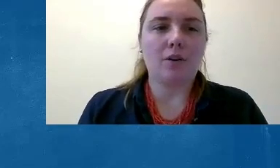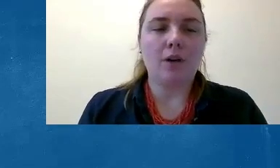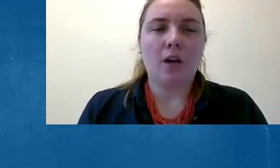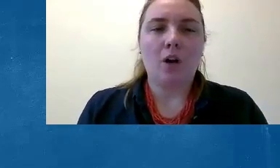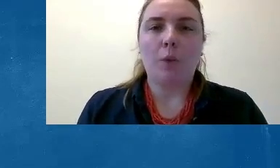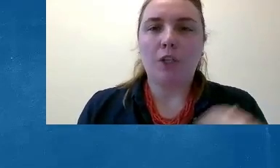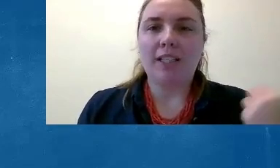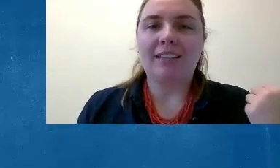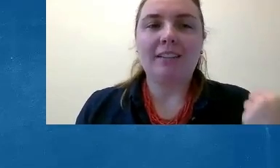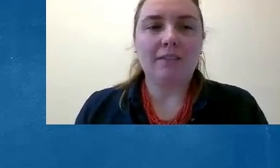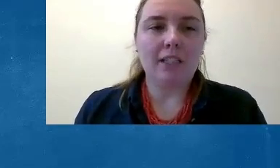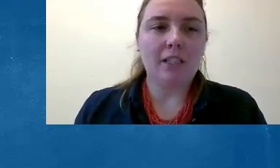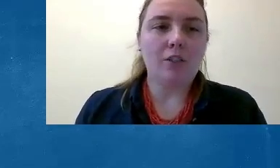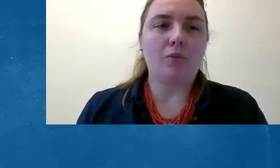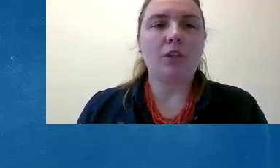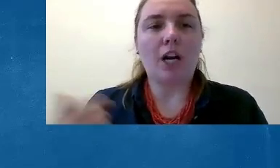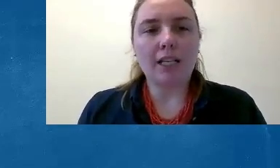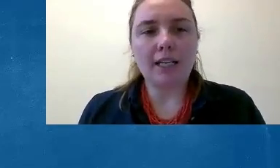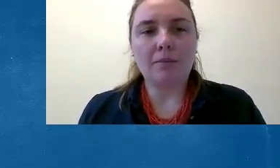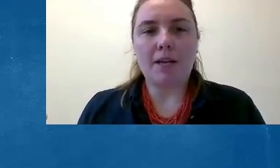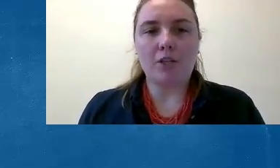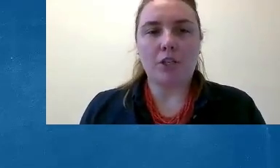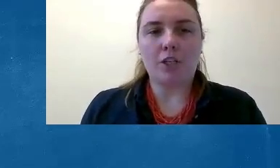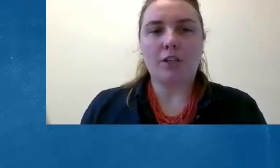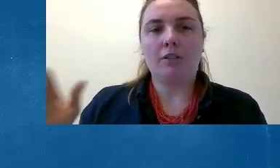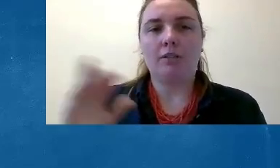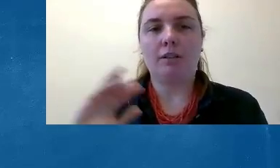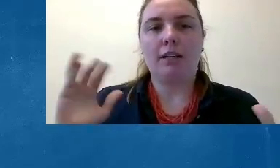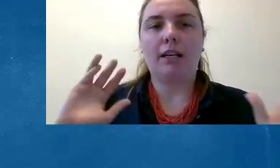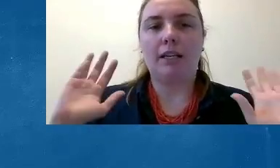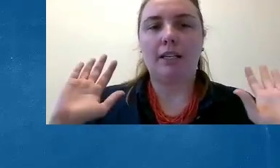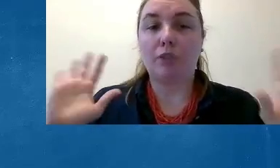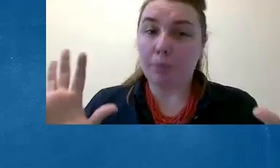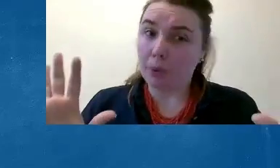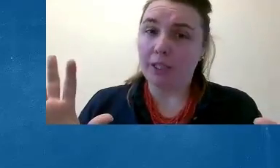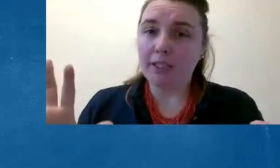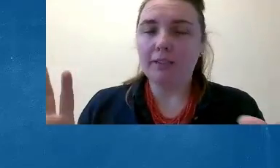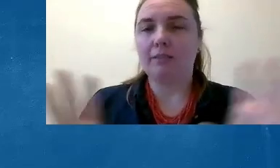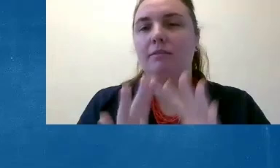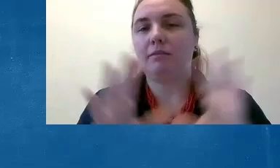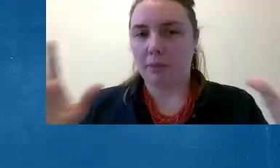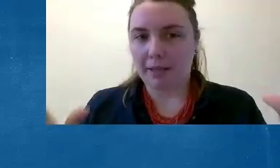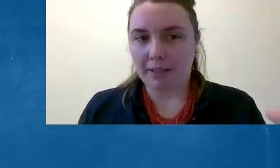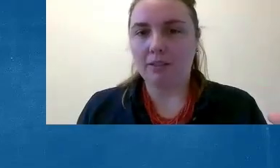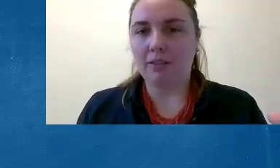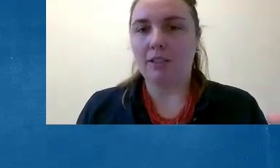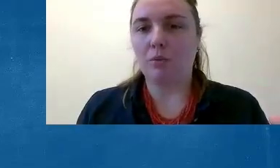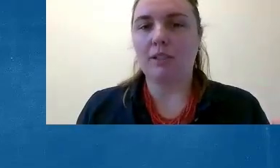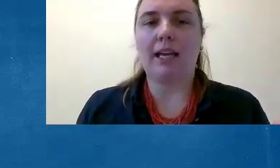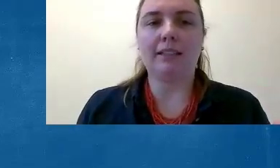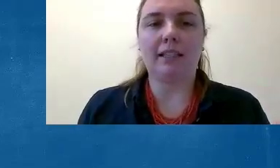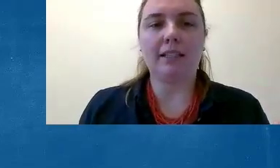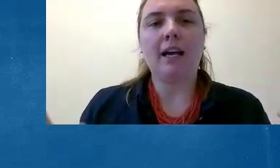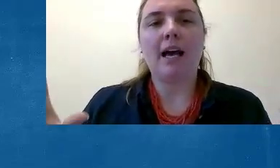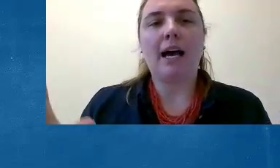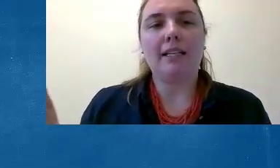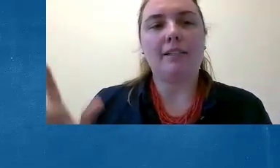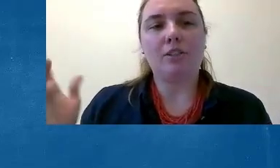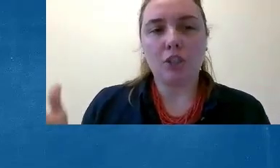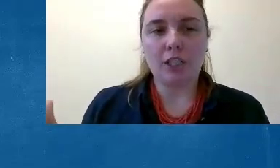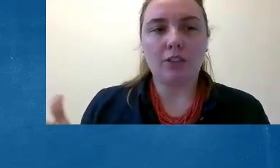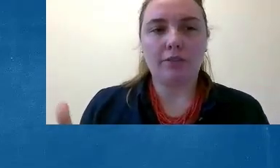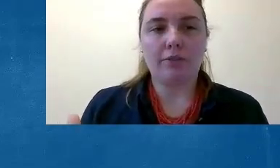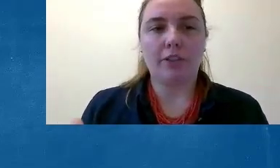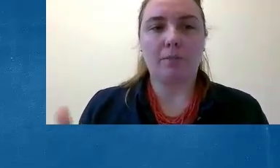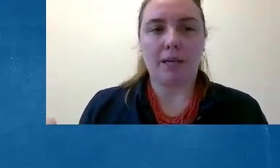shared. So we know the activity should target, measure, and report, depending on the tool selected,